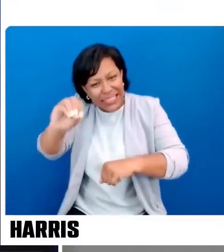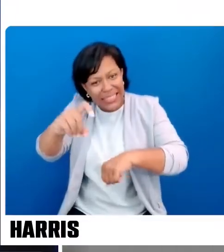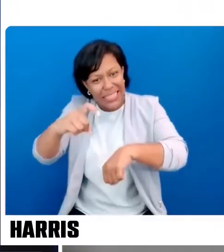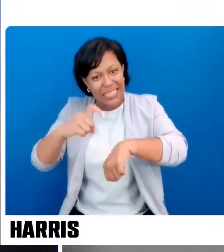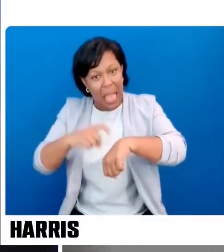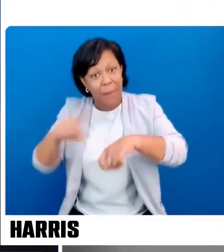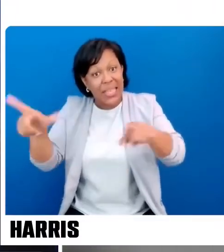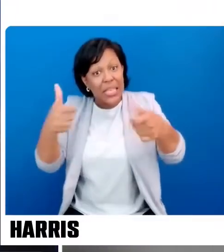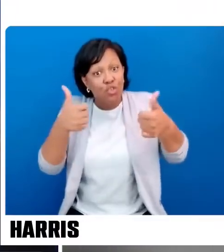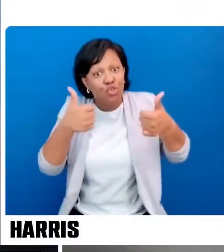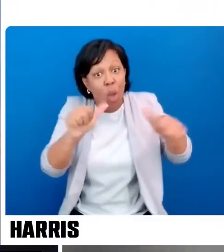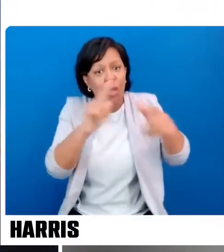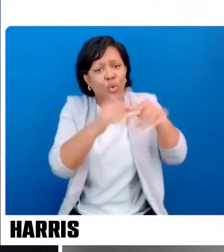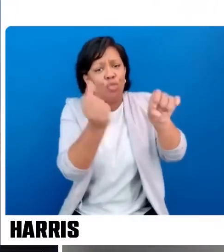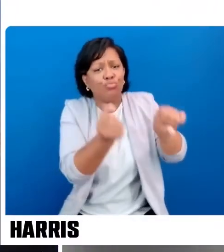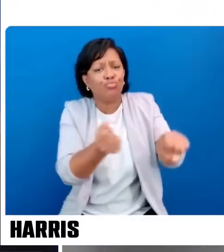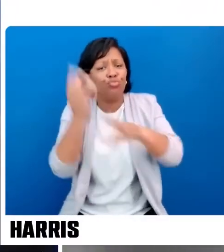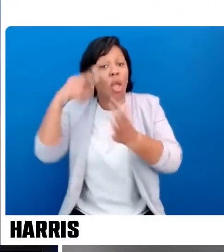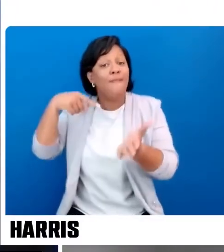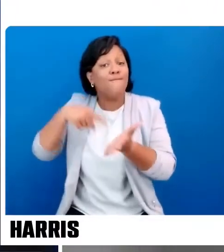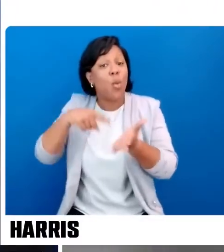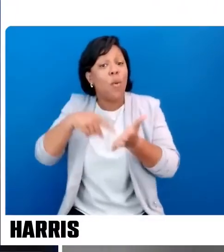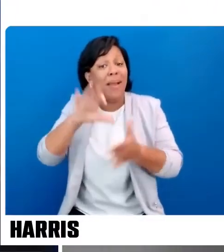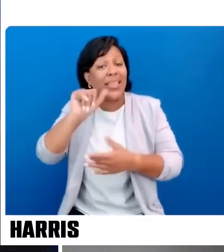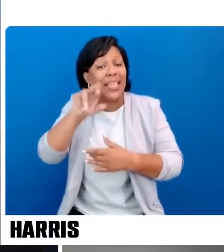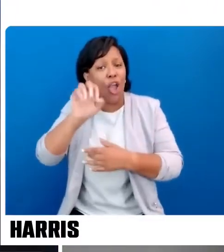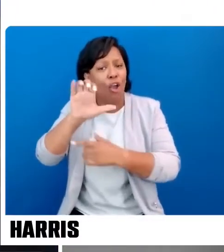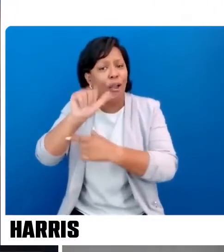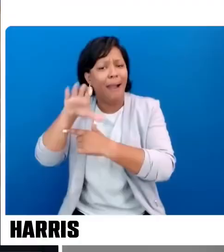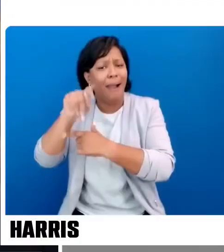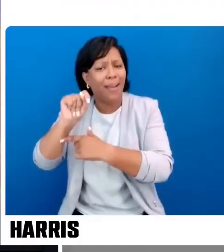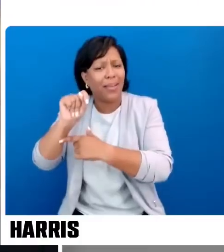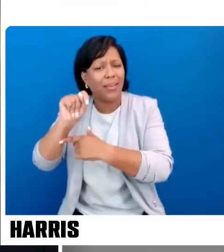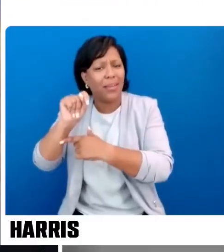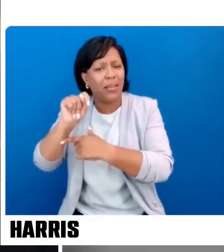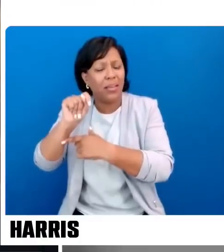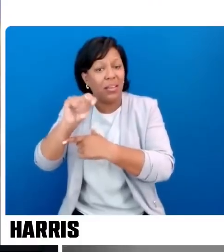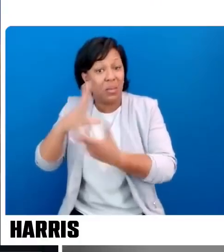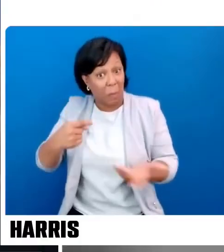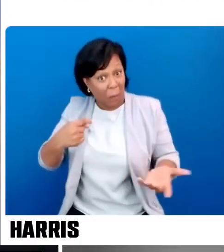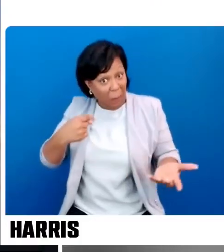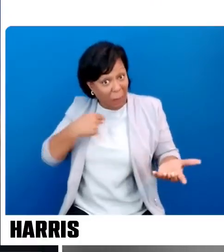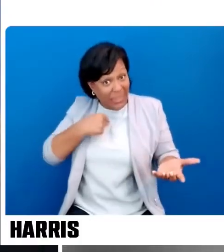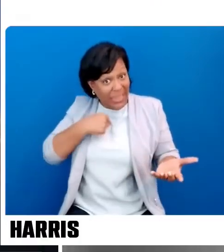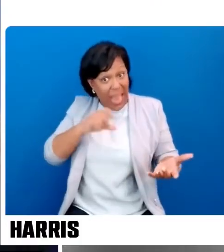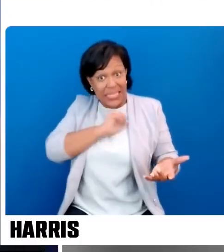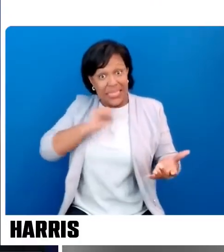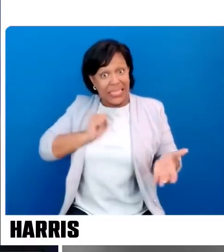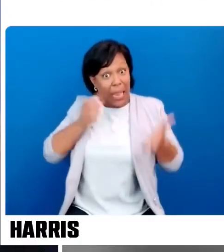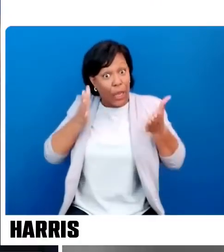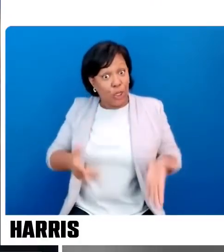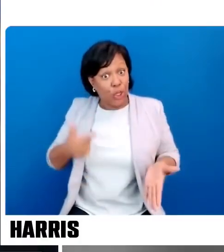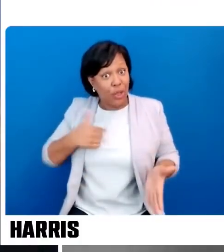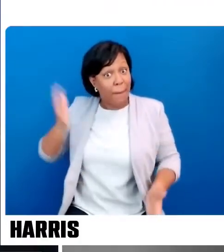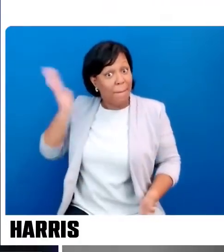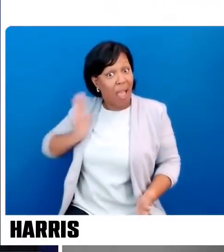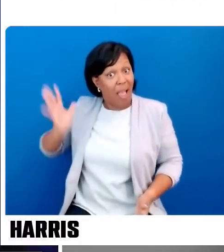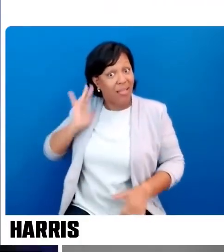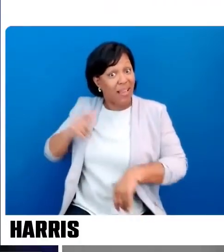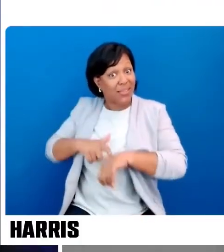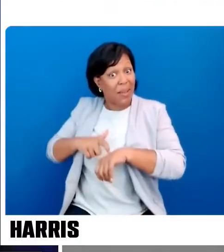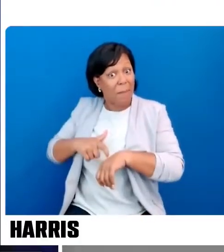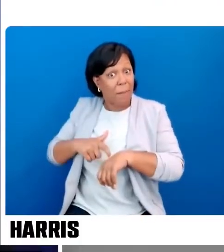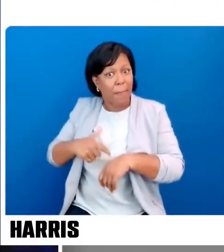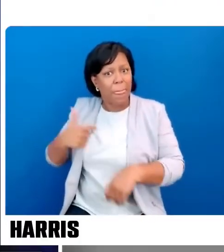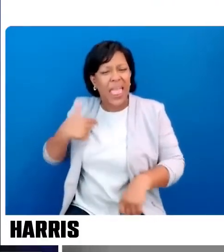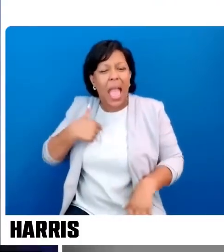I was a senator at the time when I will never forget the early morning hours when it was up for a